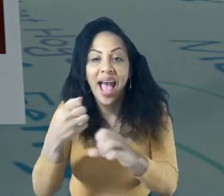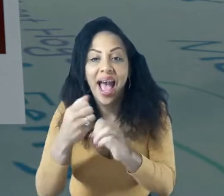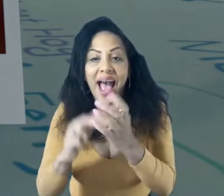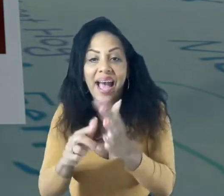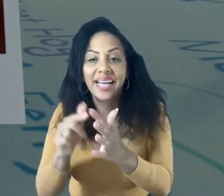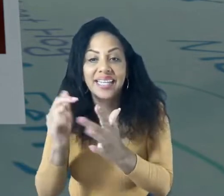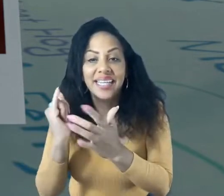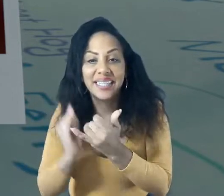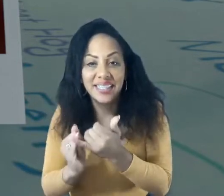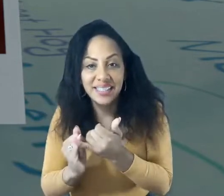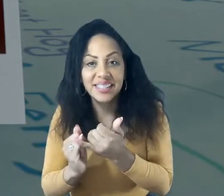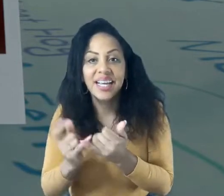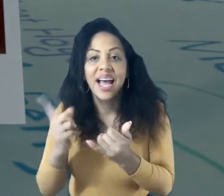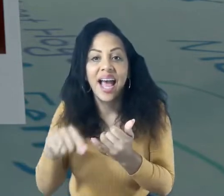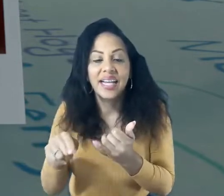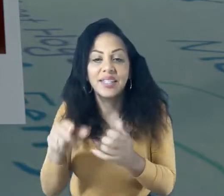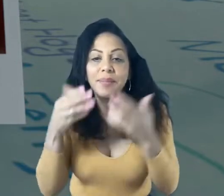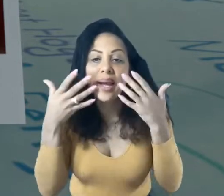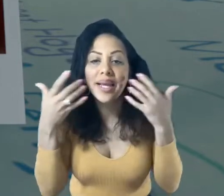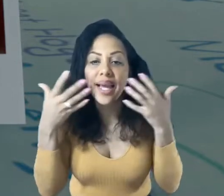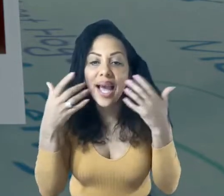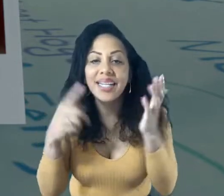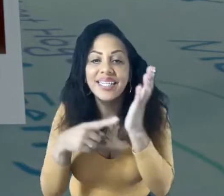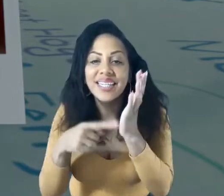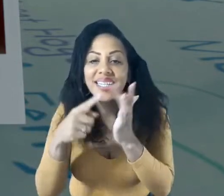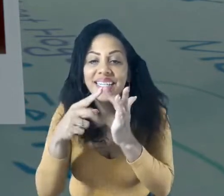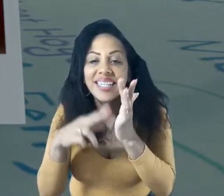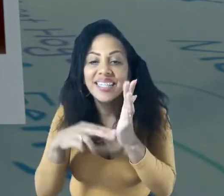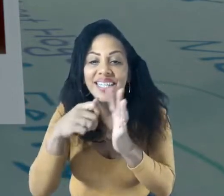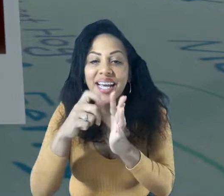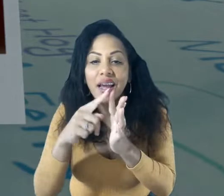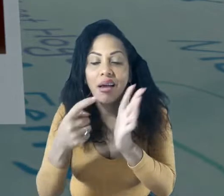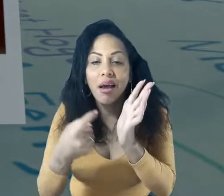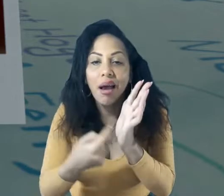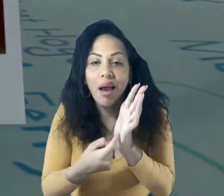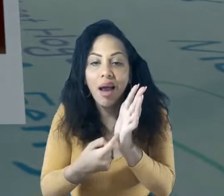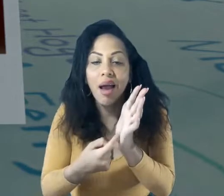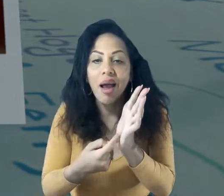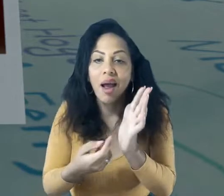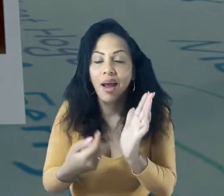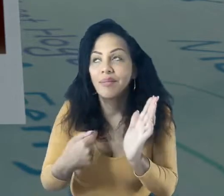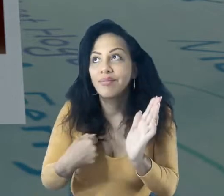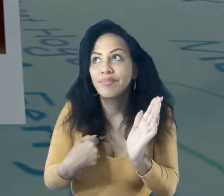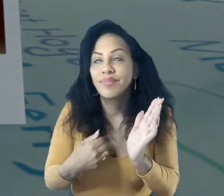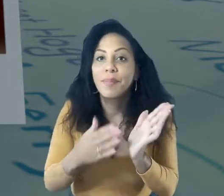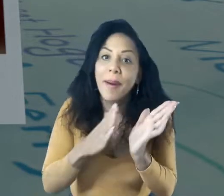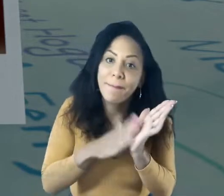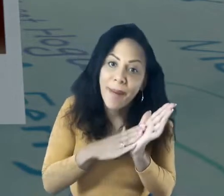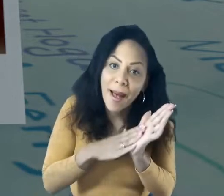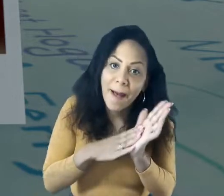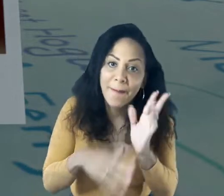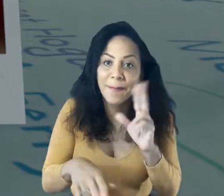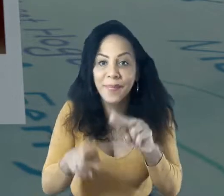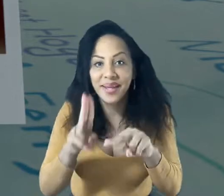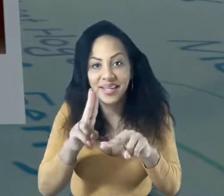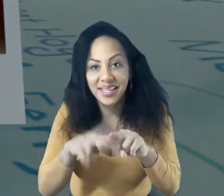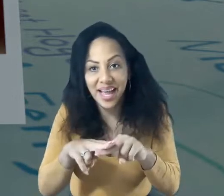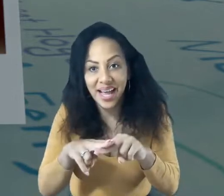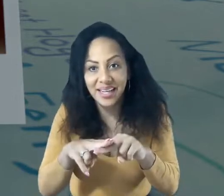Tinker, and my mum and dad, and last but not least, a